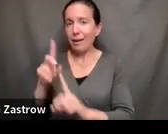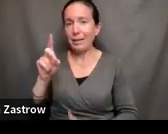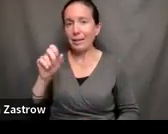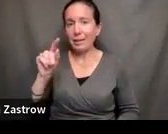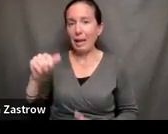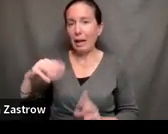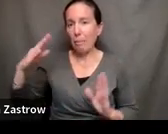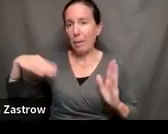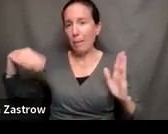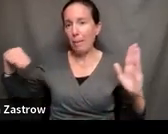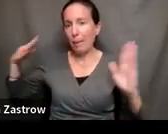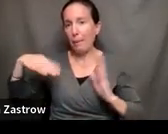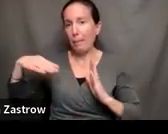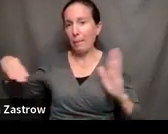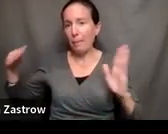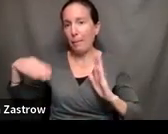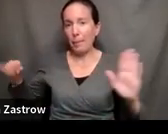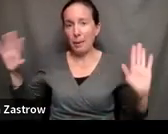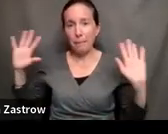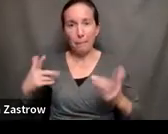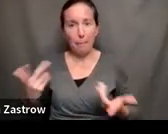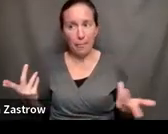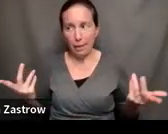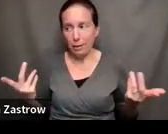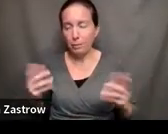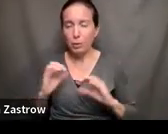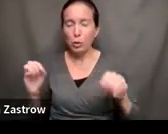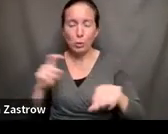nobody has time to do that.